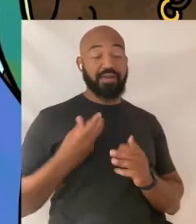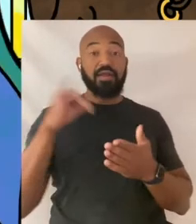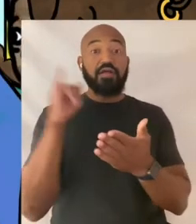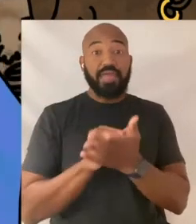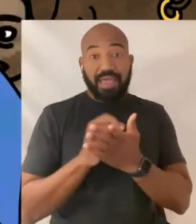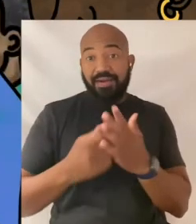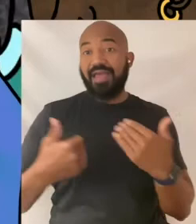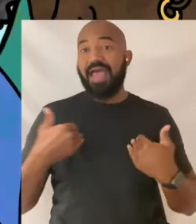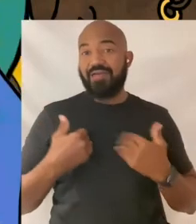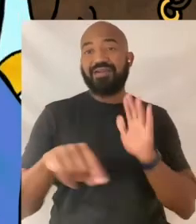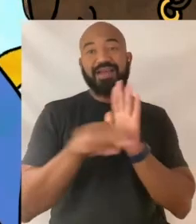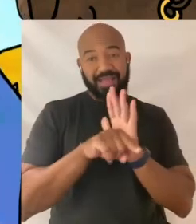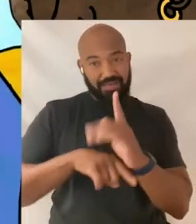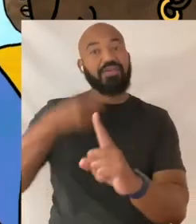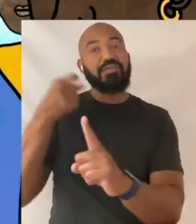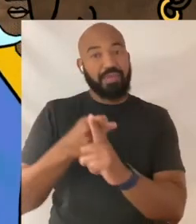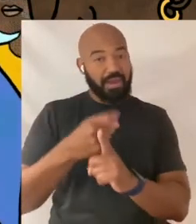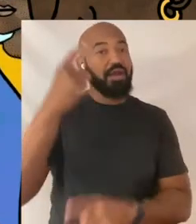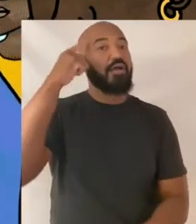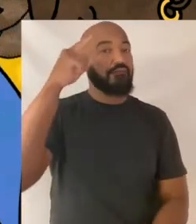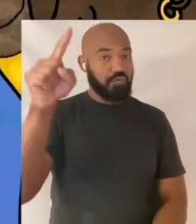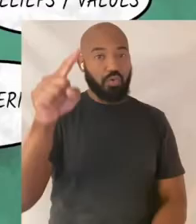deadly consequences for Black trans women.